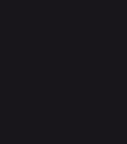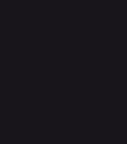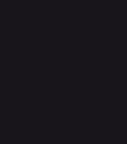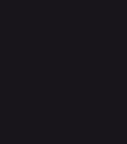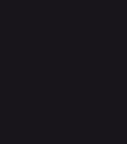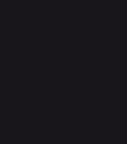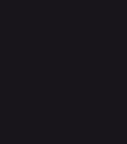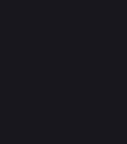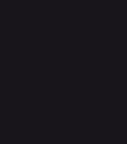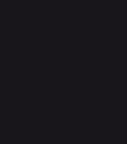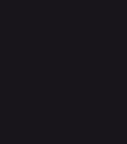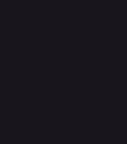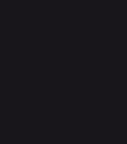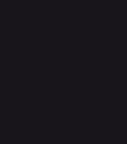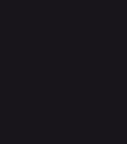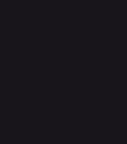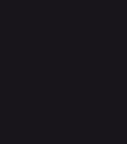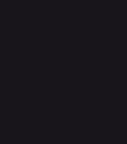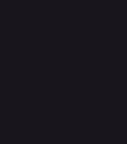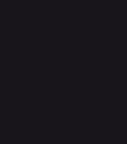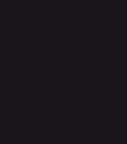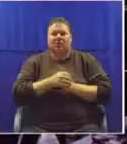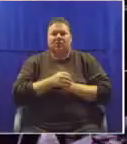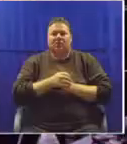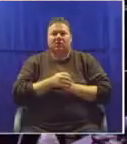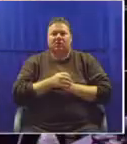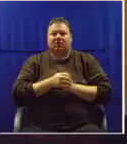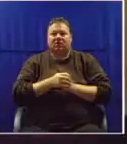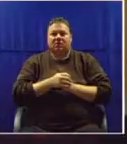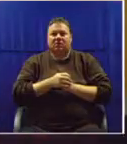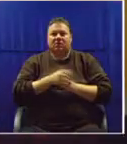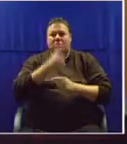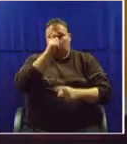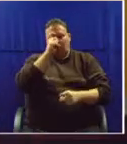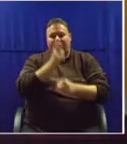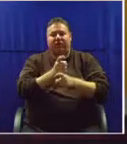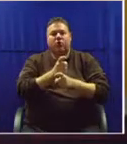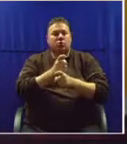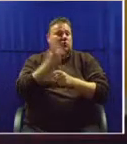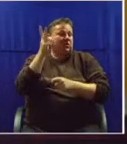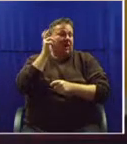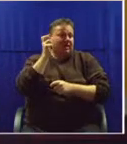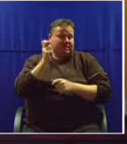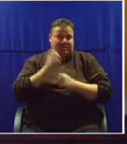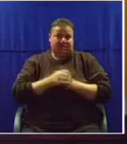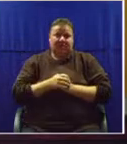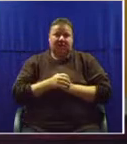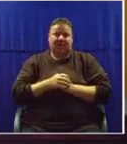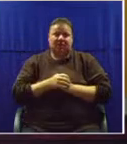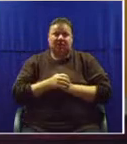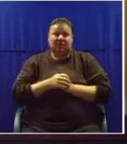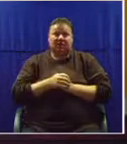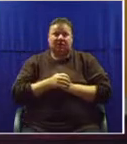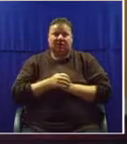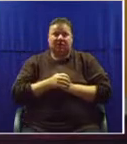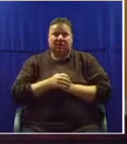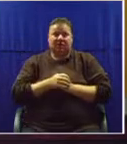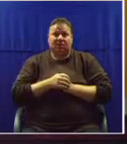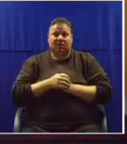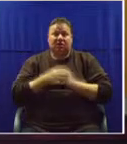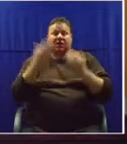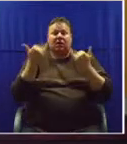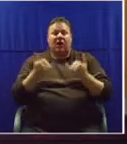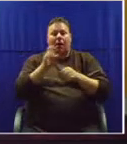And because you are out of order and you have refused to listen, I am now removing